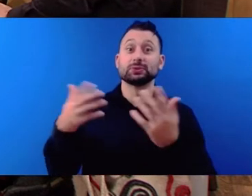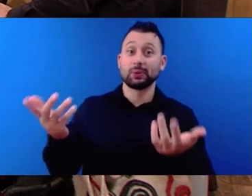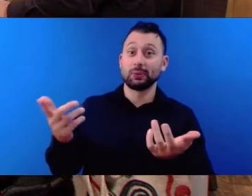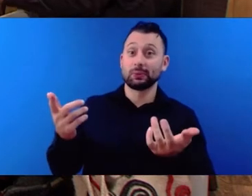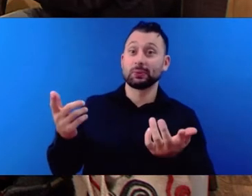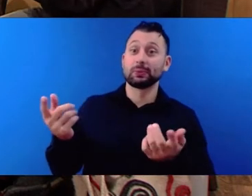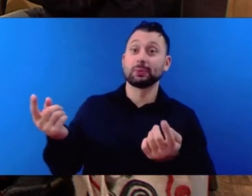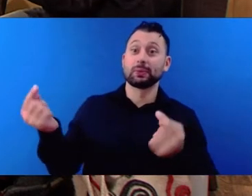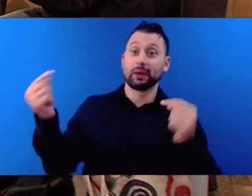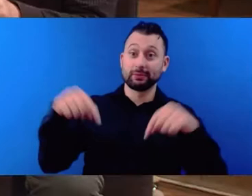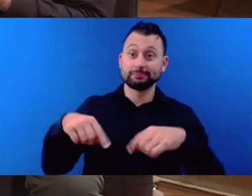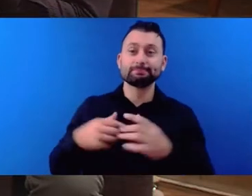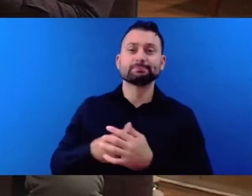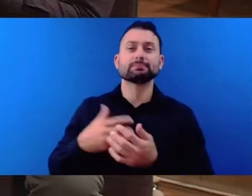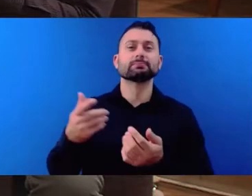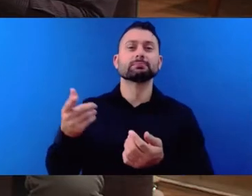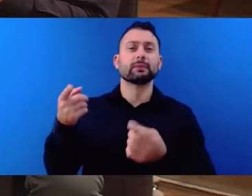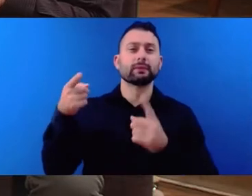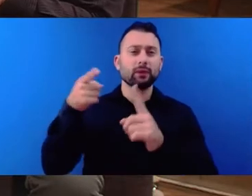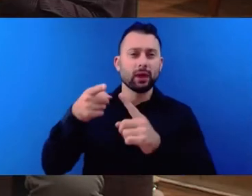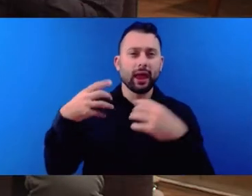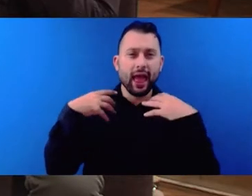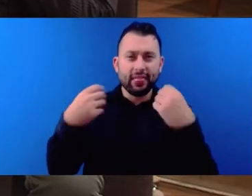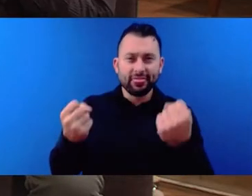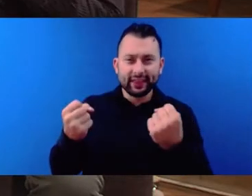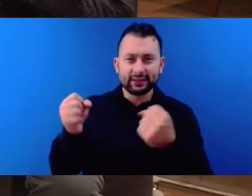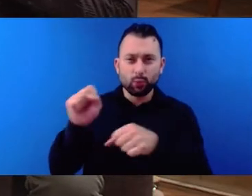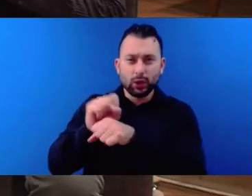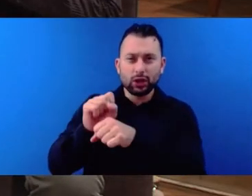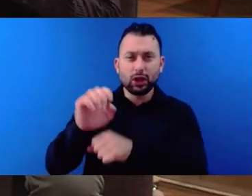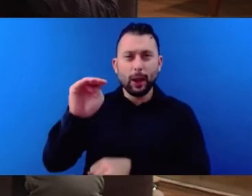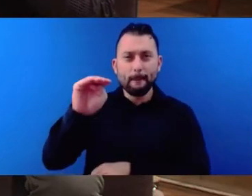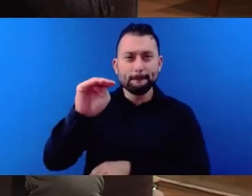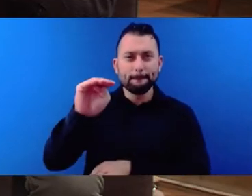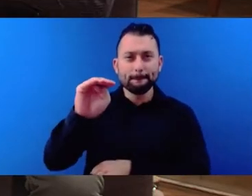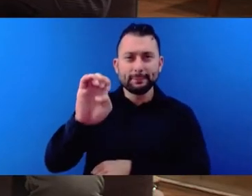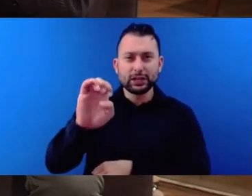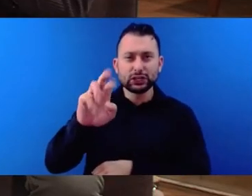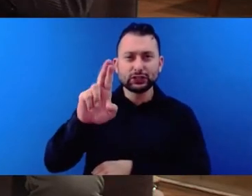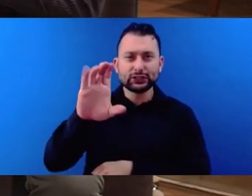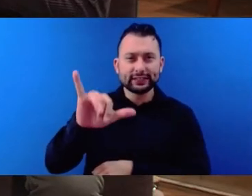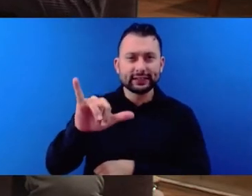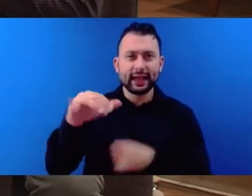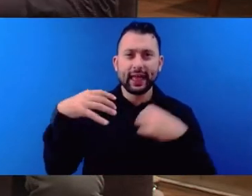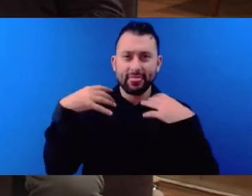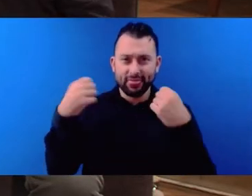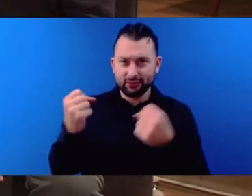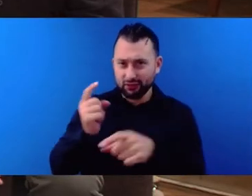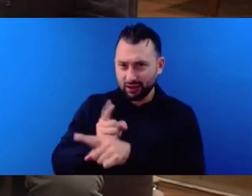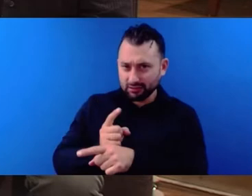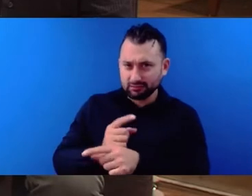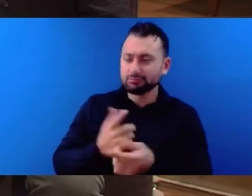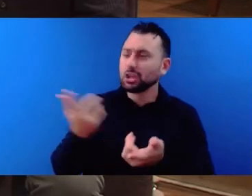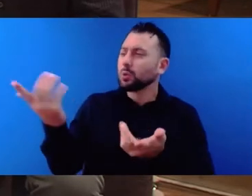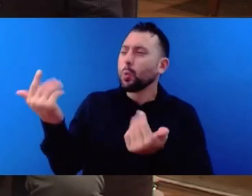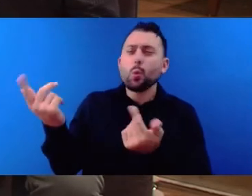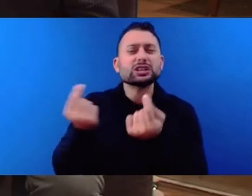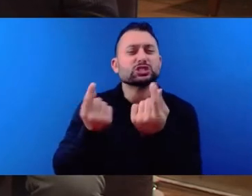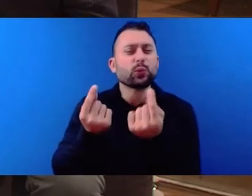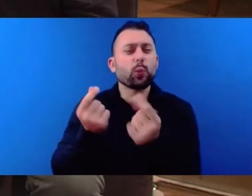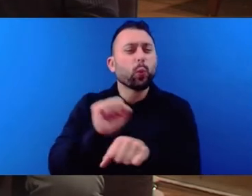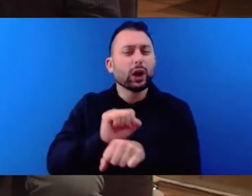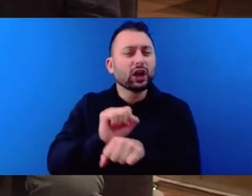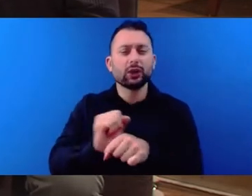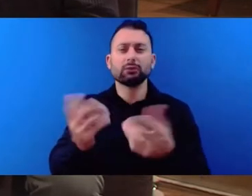Dr. Kempa, I know that you work at Mercy Health, correct? So if you could just tell us what your role is there, how long you've been there, and what you do